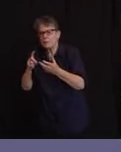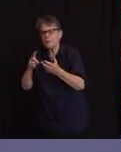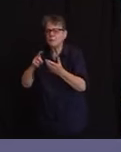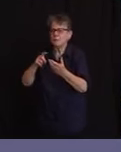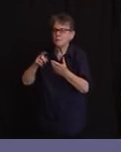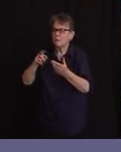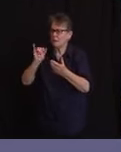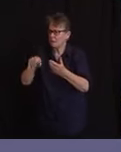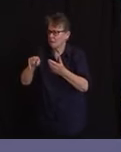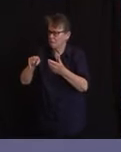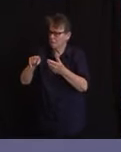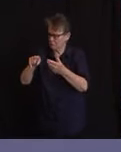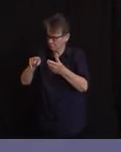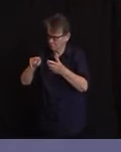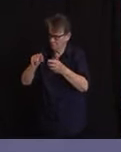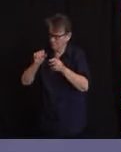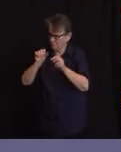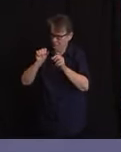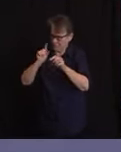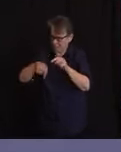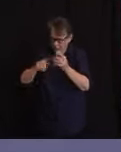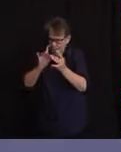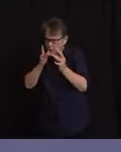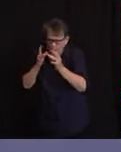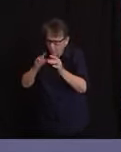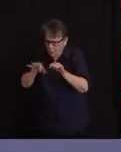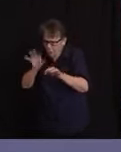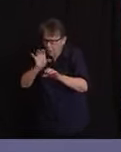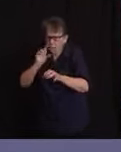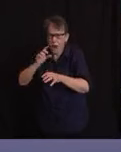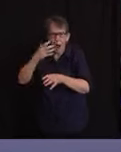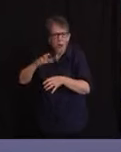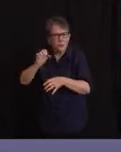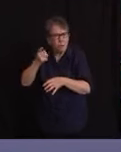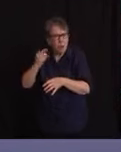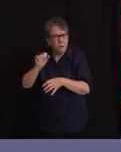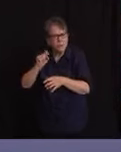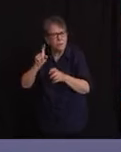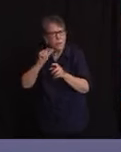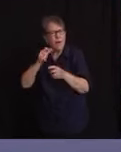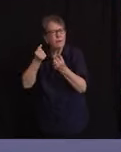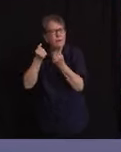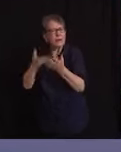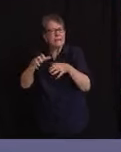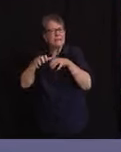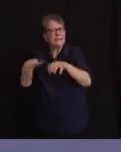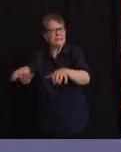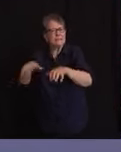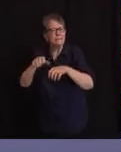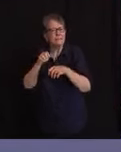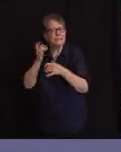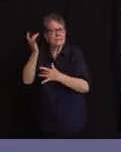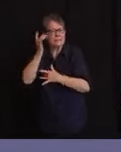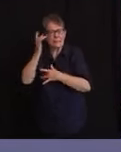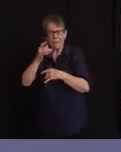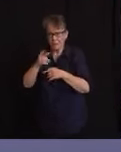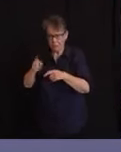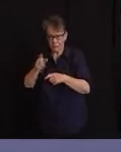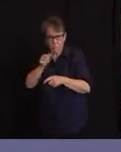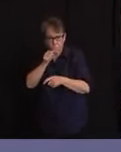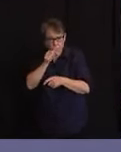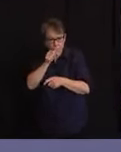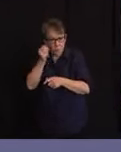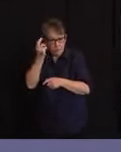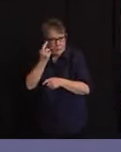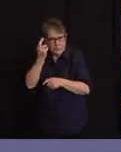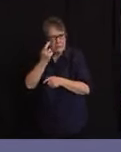If that's to me, I think we can find, I'll take your input on this, Judy and Christina.